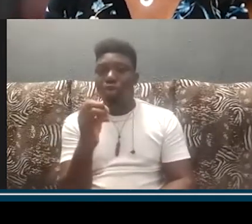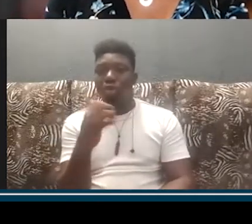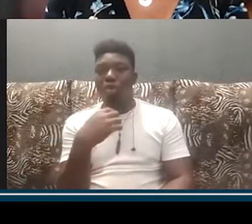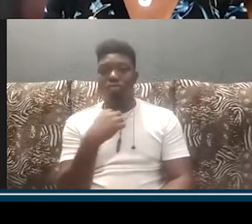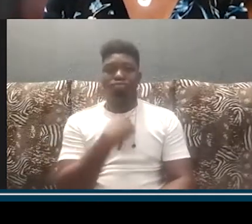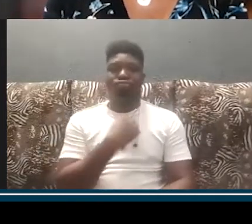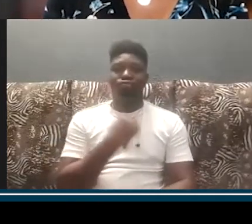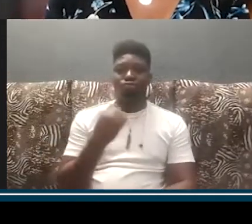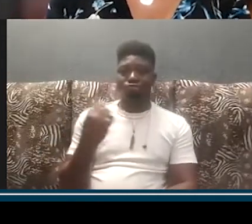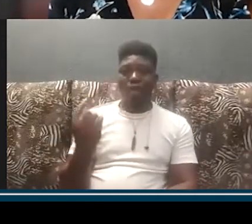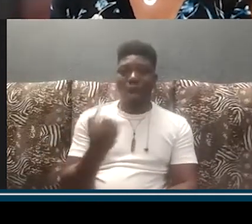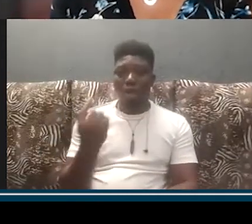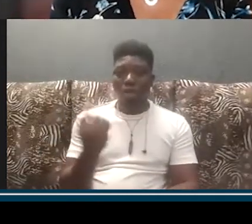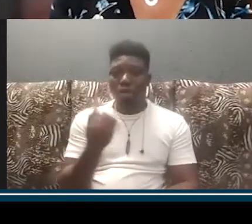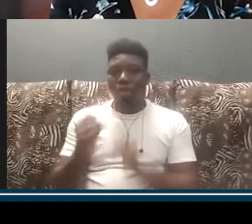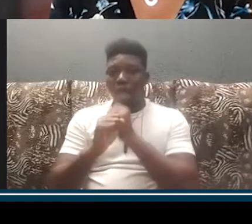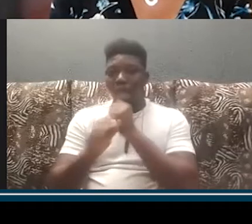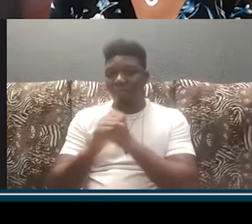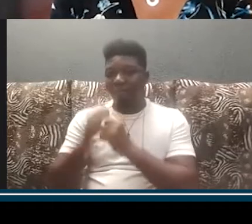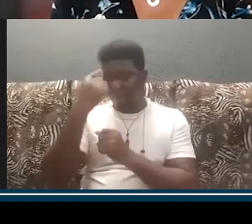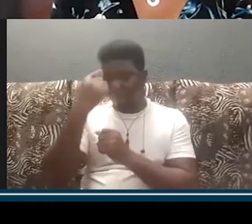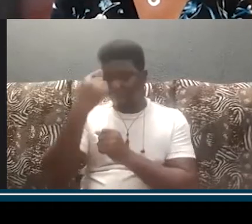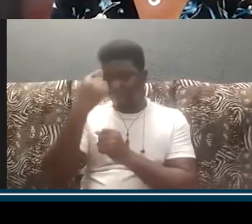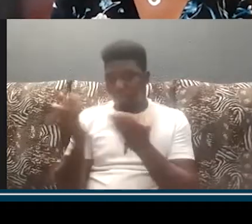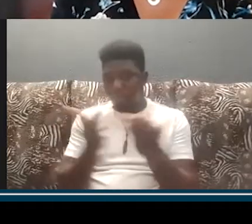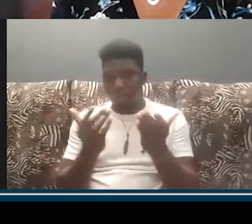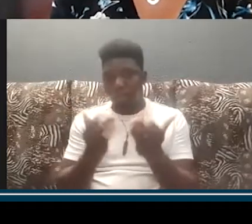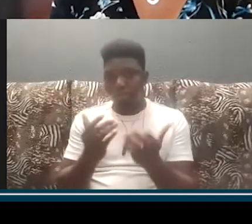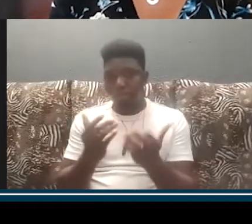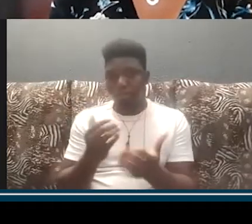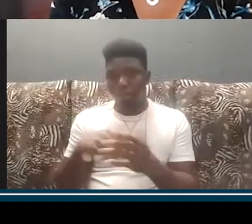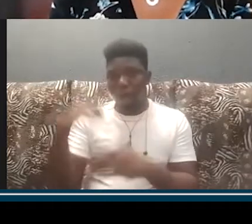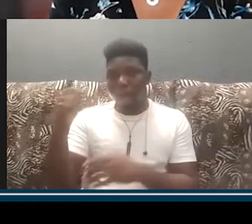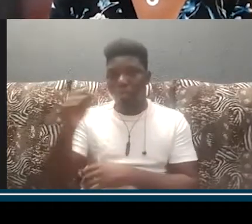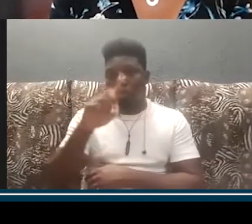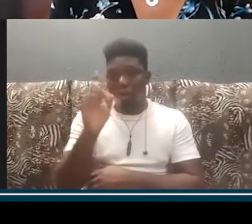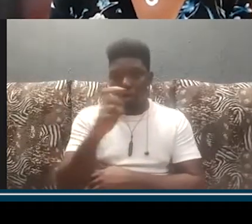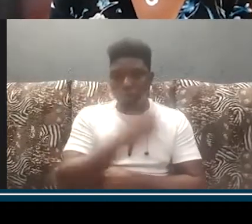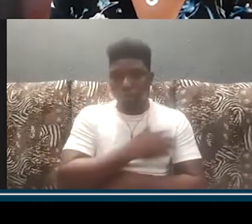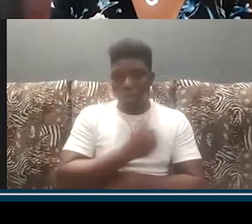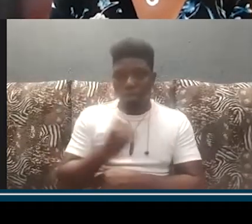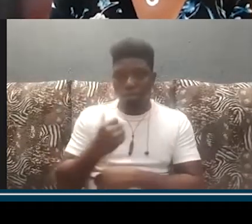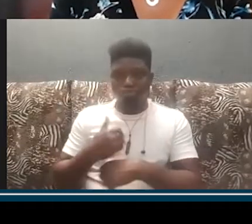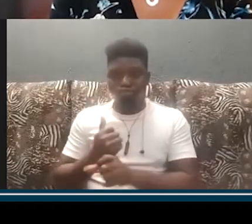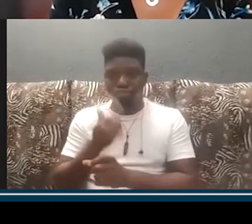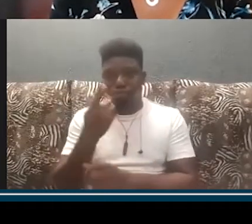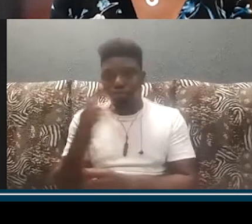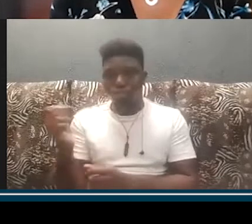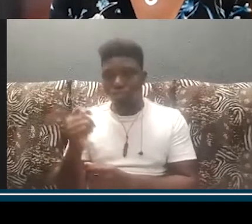for bringing out the questions and not making the assumptions. Does that get at what you were looking